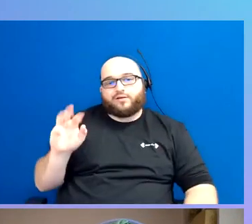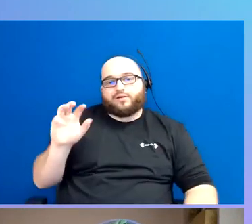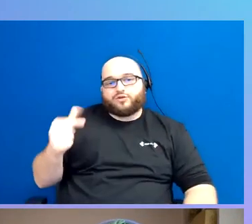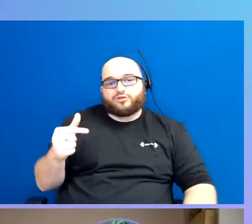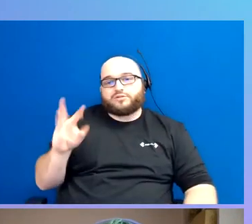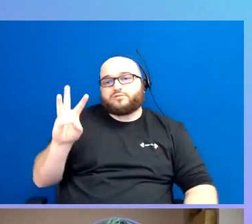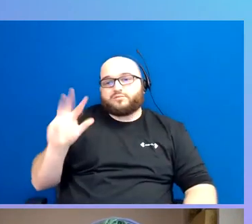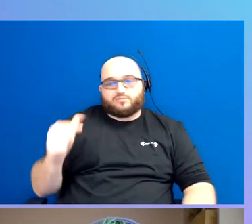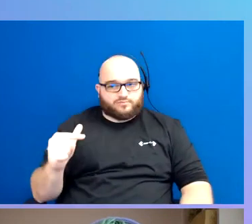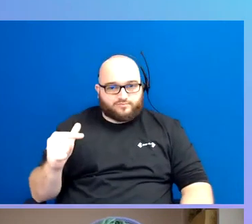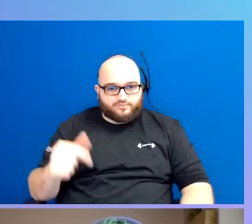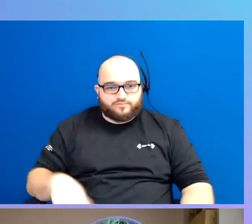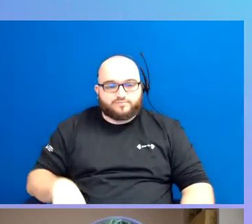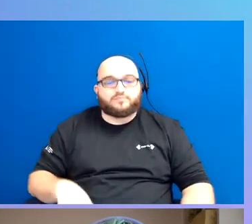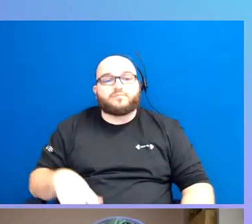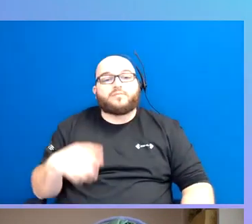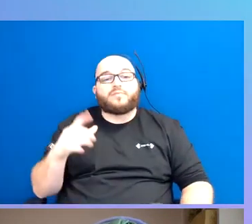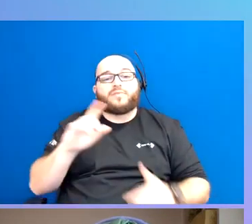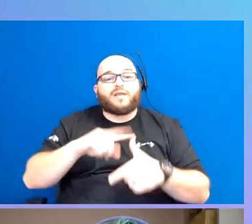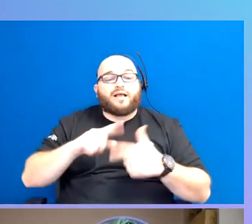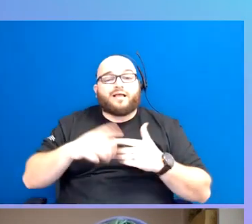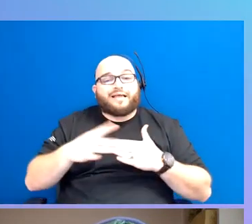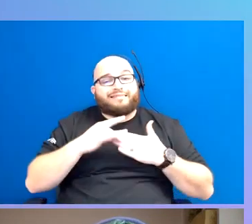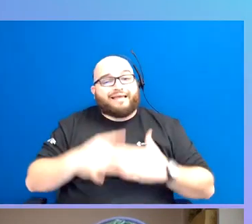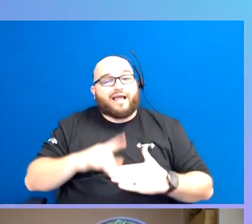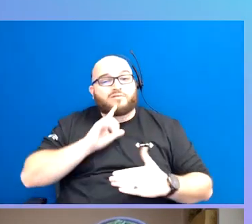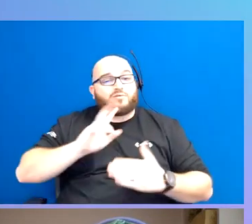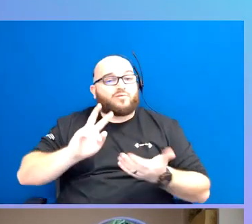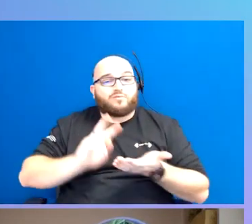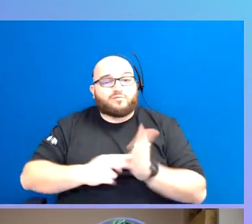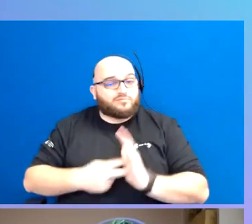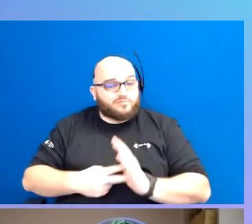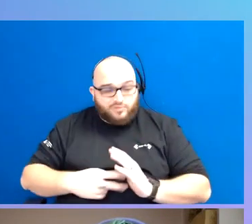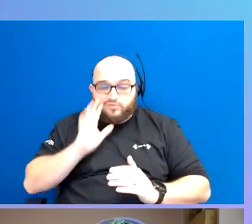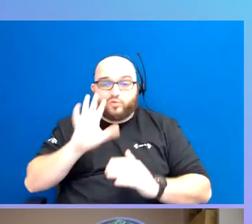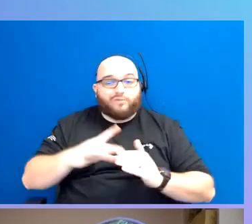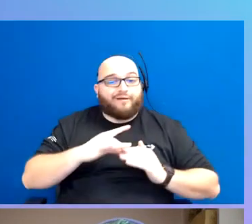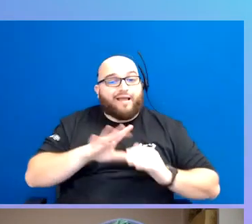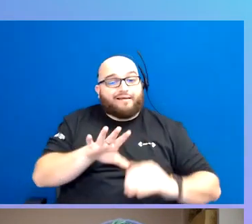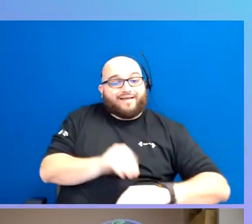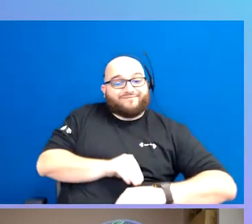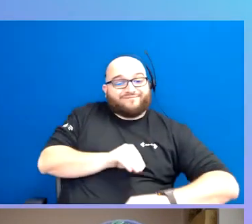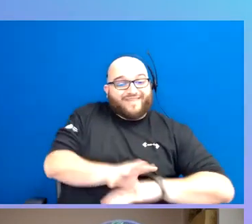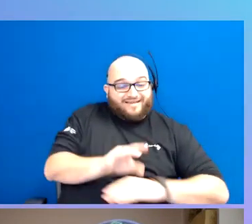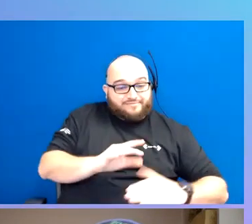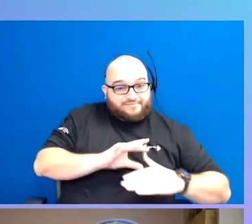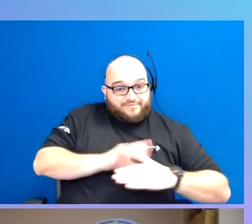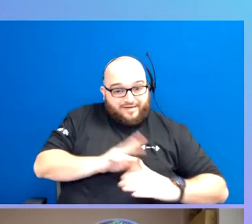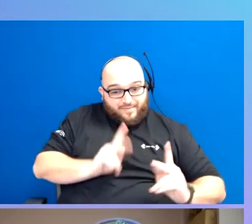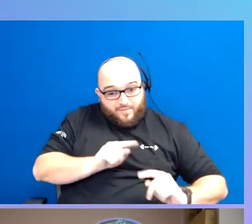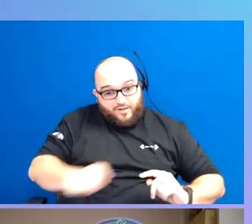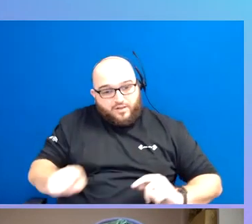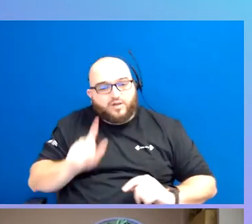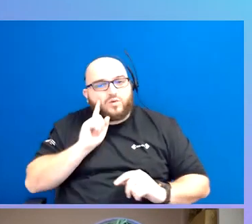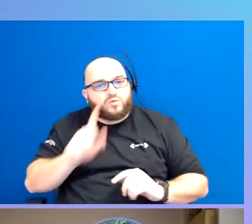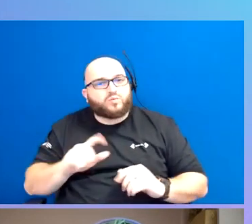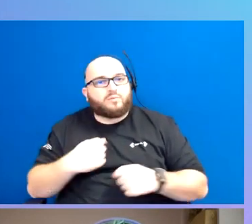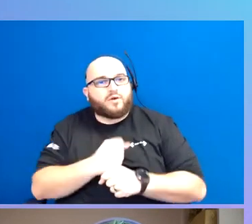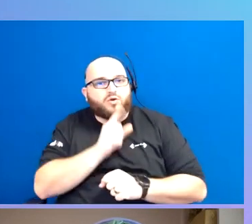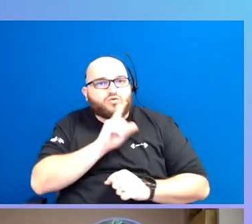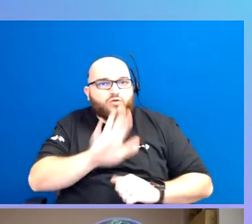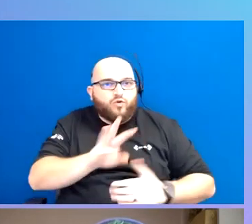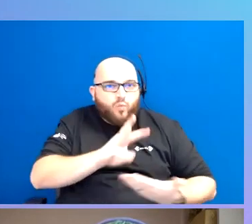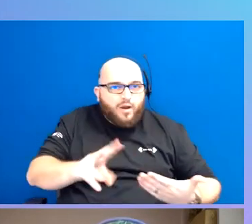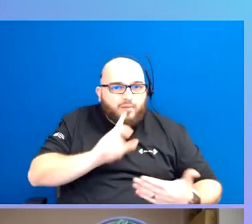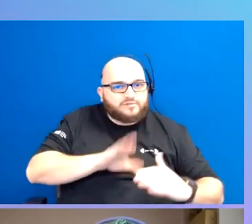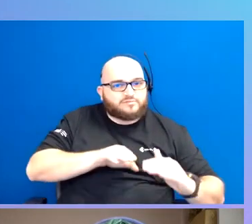AGWG. And the guidelines are meant to advise content authors on how to make web content accessible for people with disabilities.